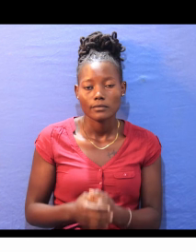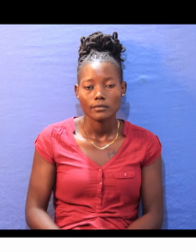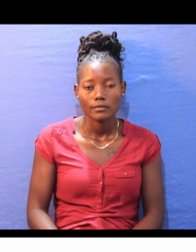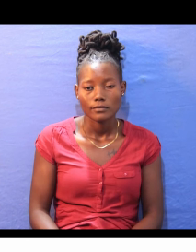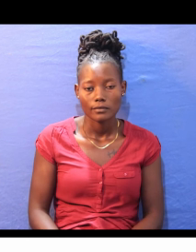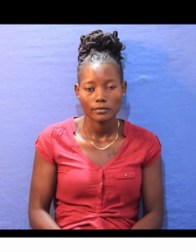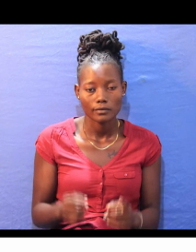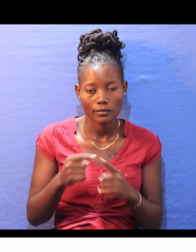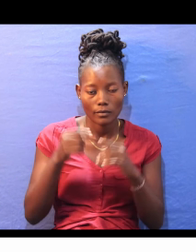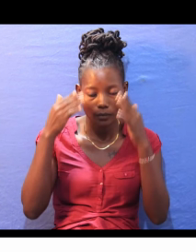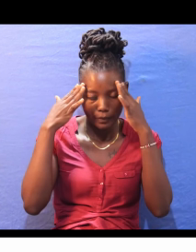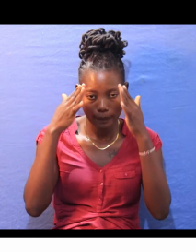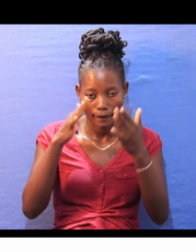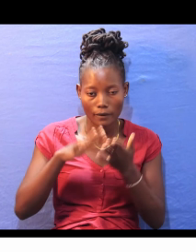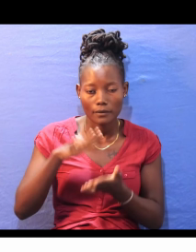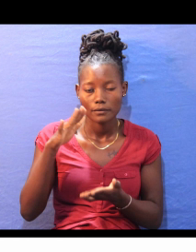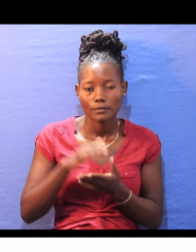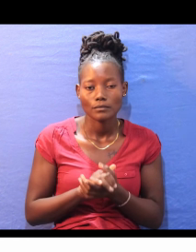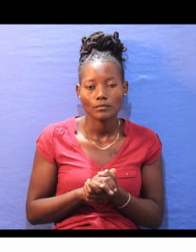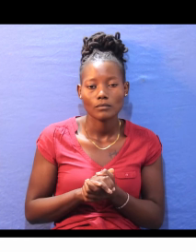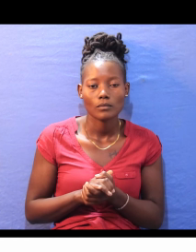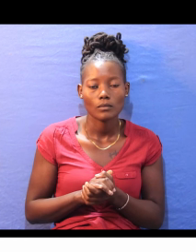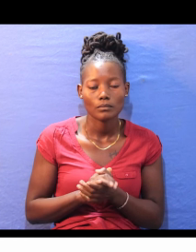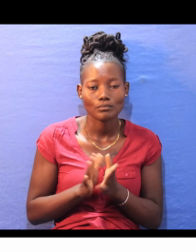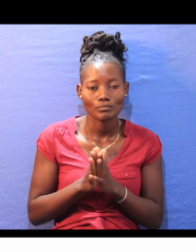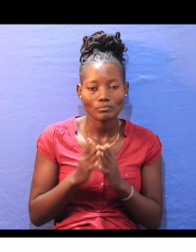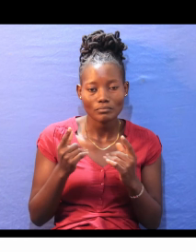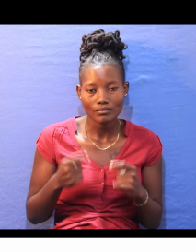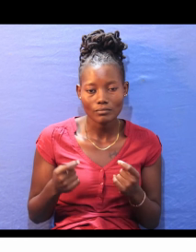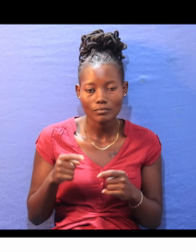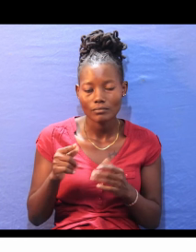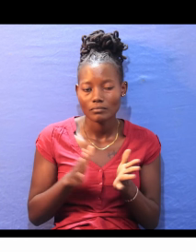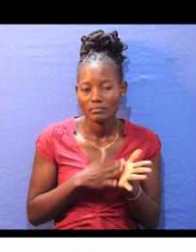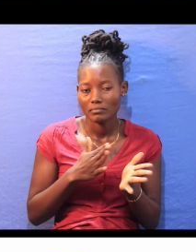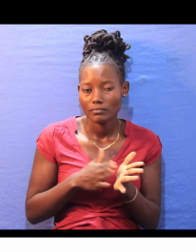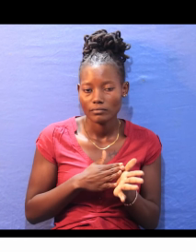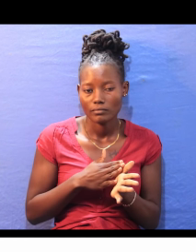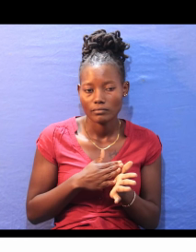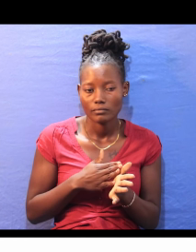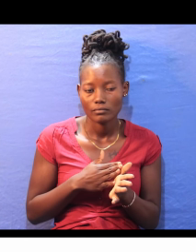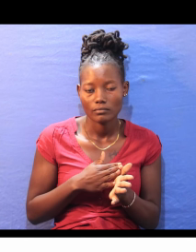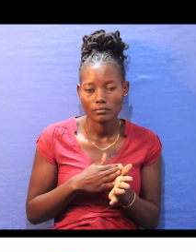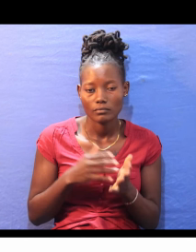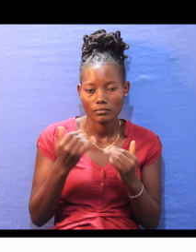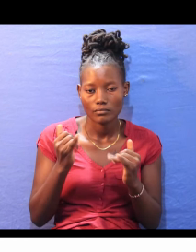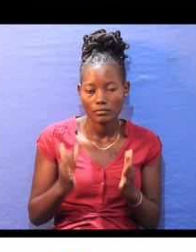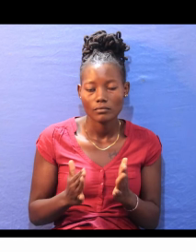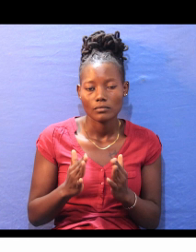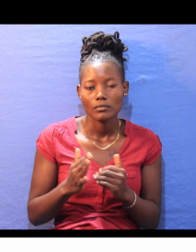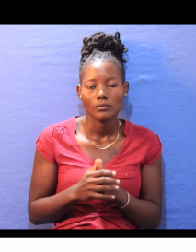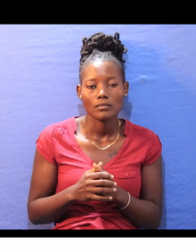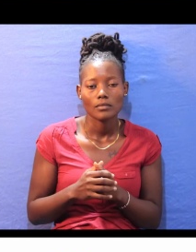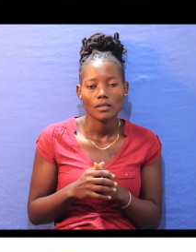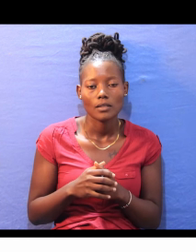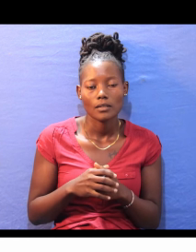to focus on a need to drive this so fast and heavy that our athletes are